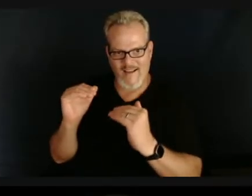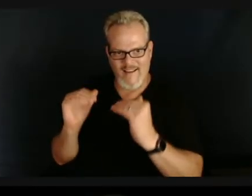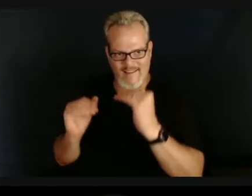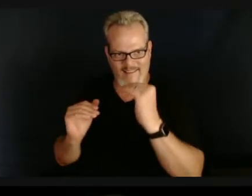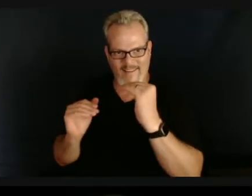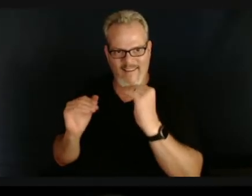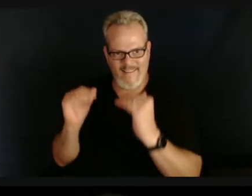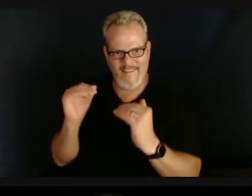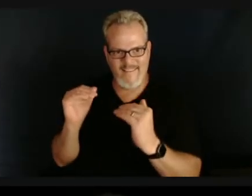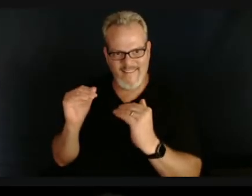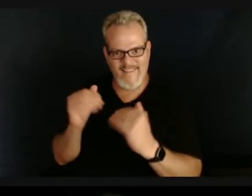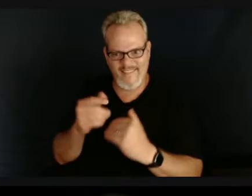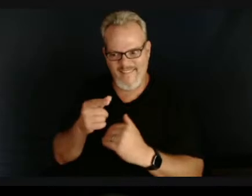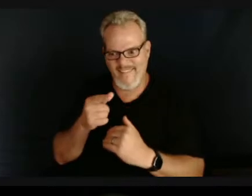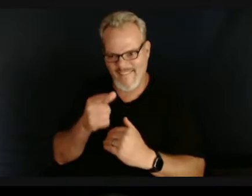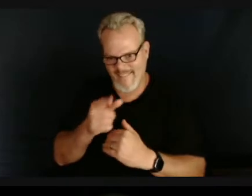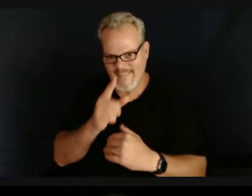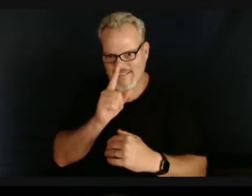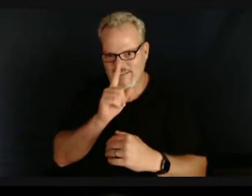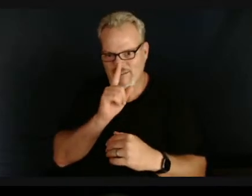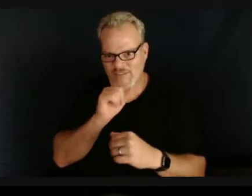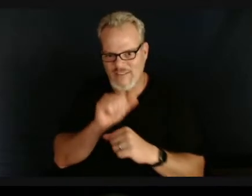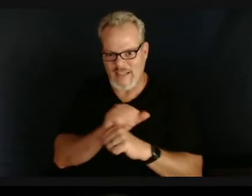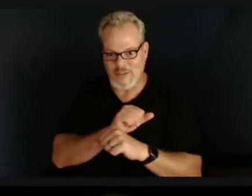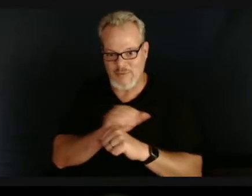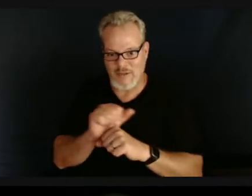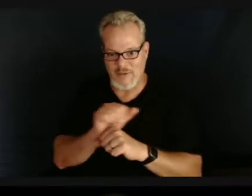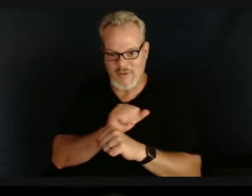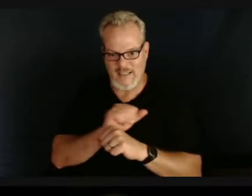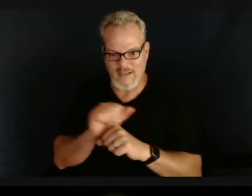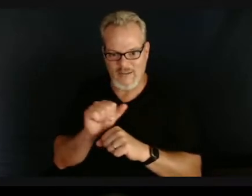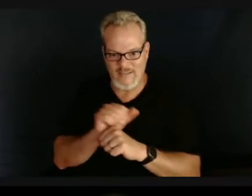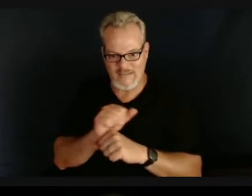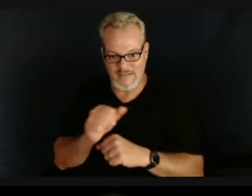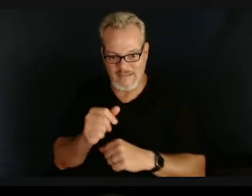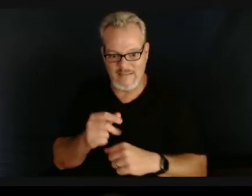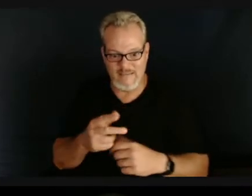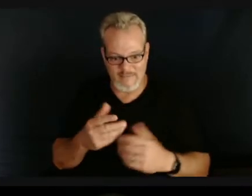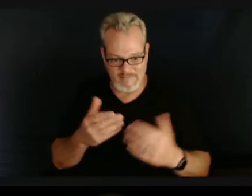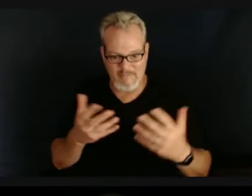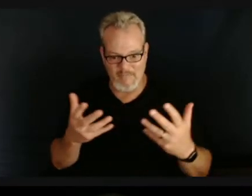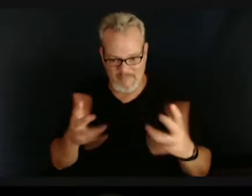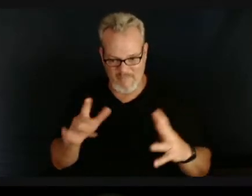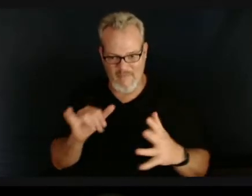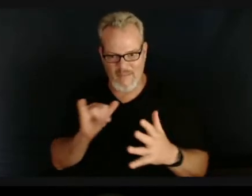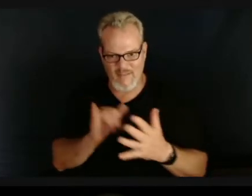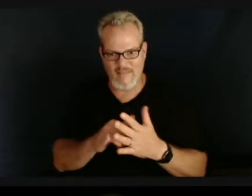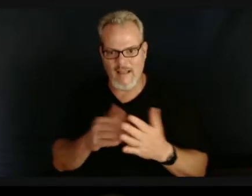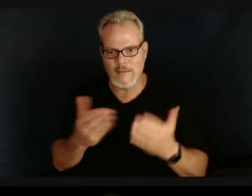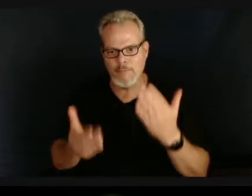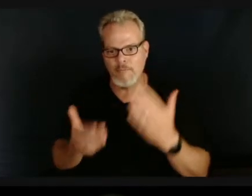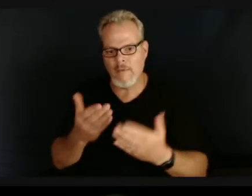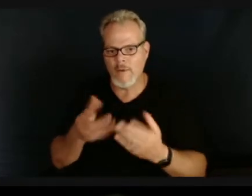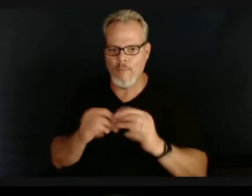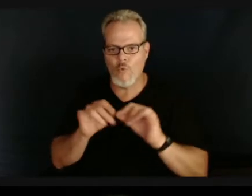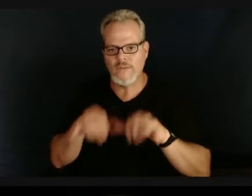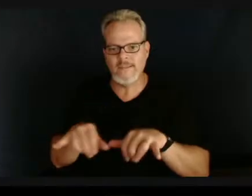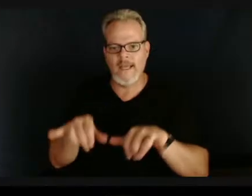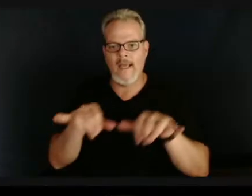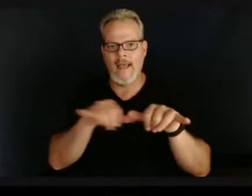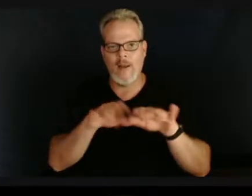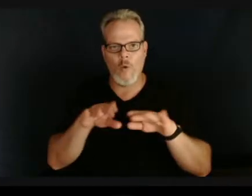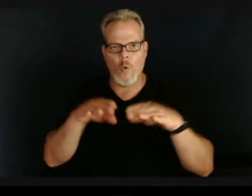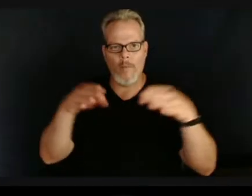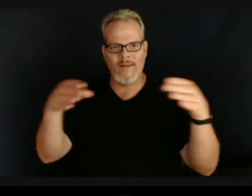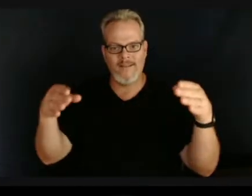earthquake on the South Flank that resumes that motion and more steady opening could be something that changes things.